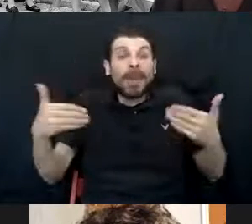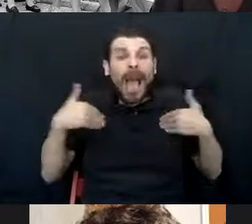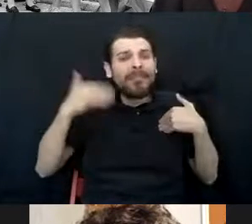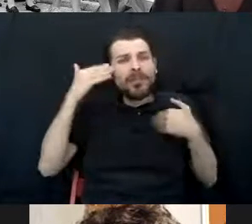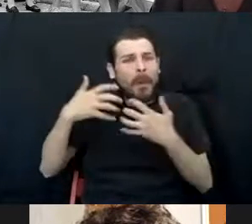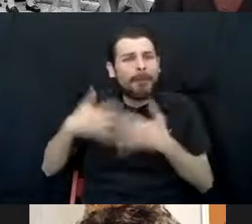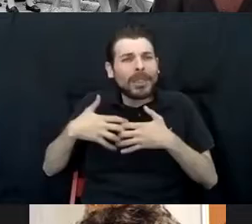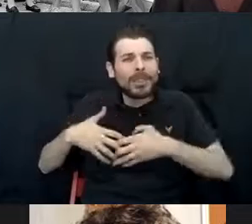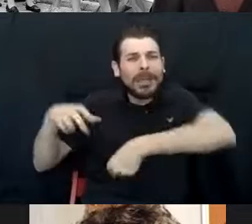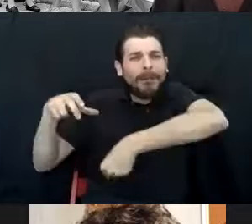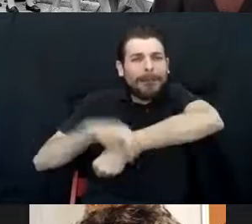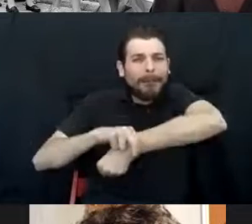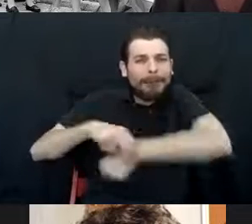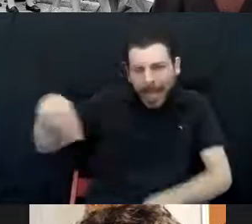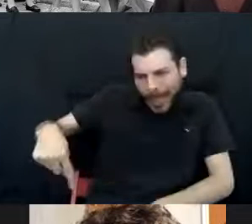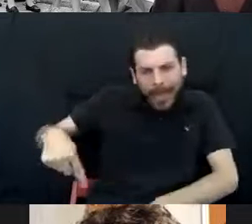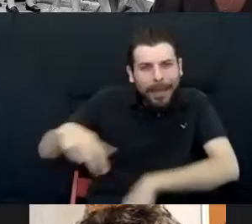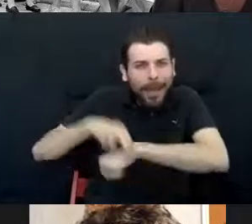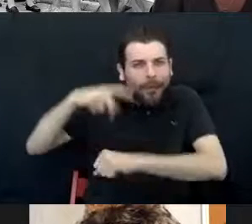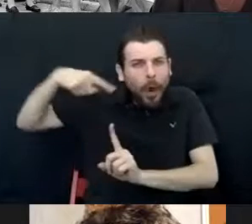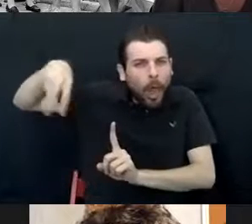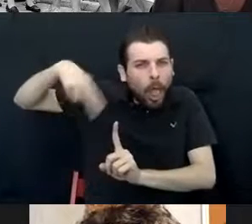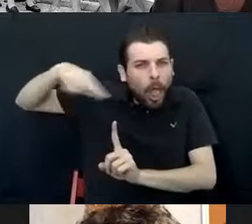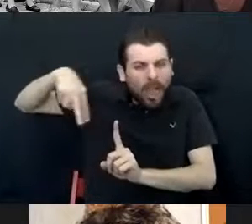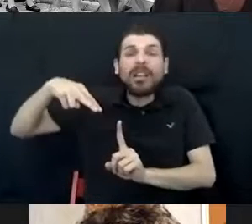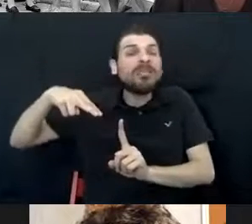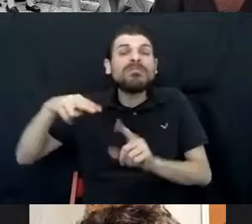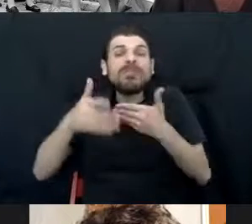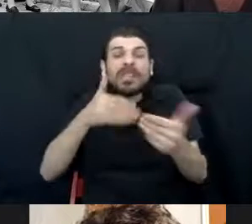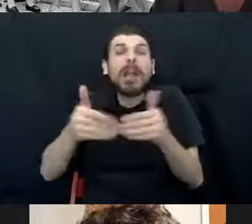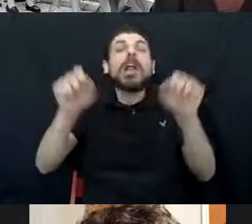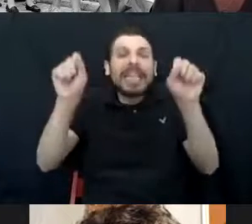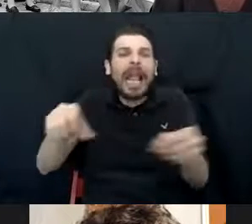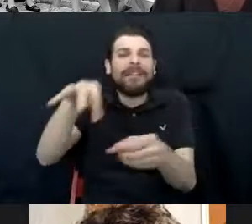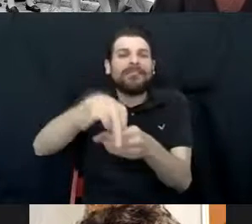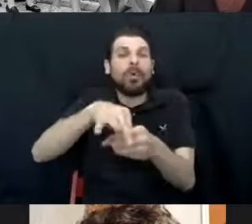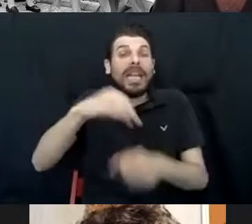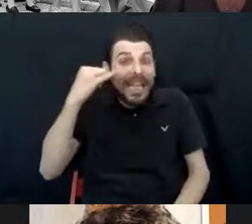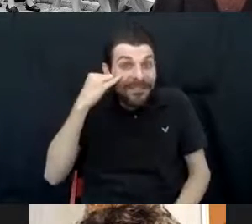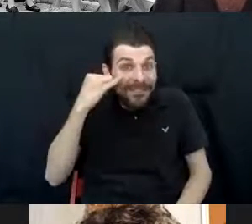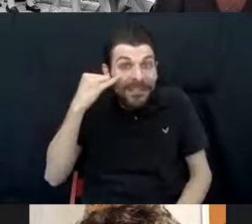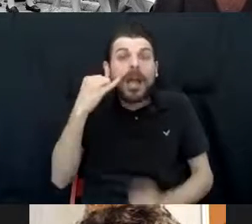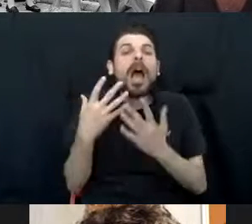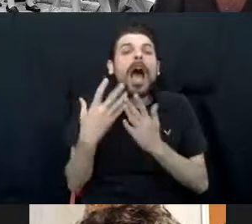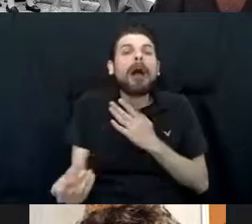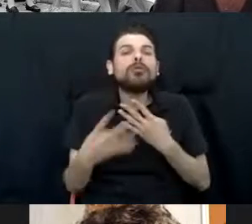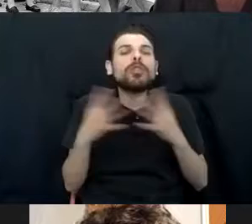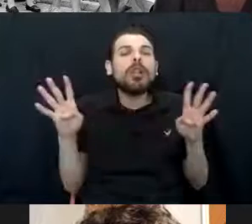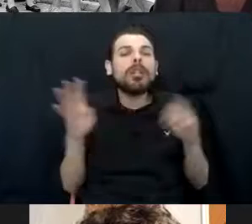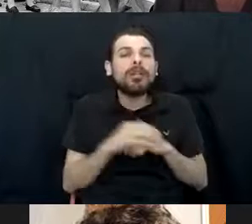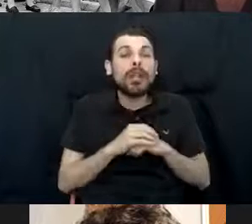do not, as long as they're not in jail. The other thing about this is that houseless people can